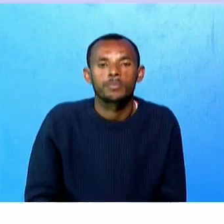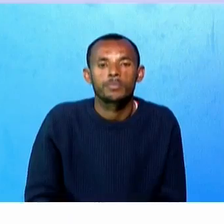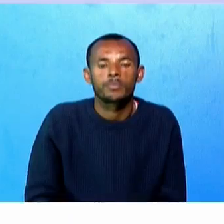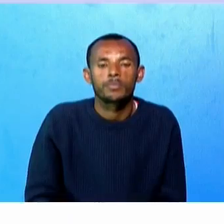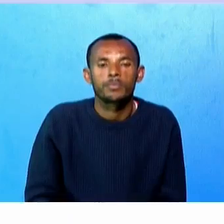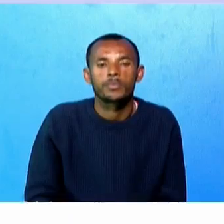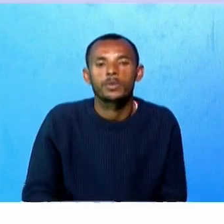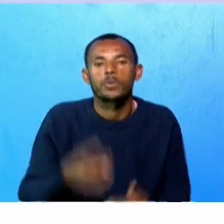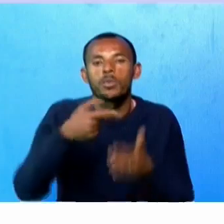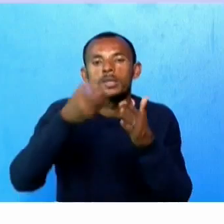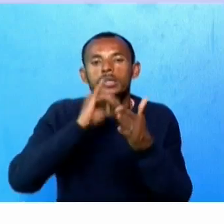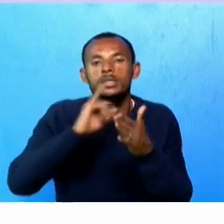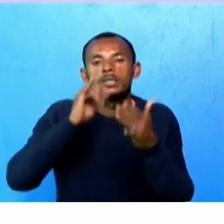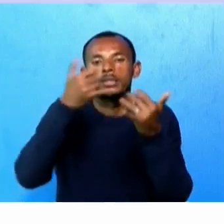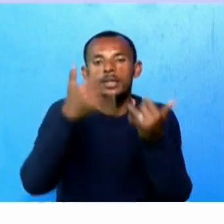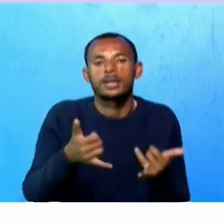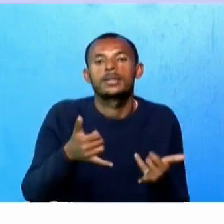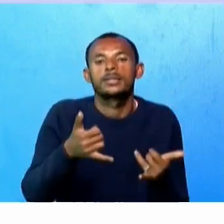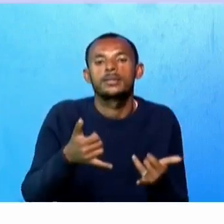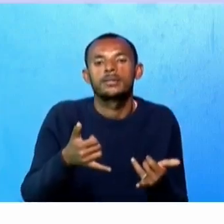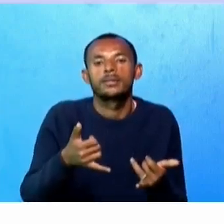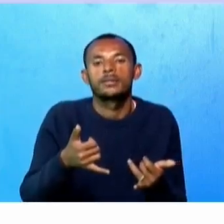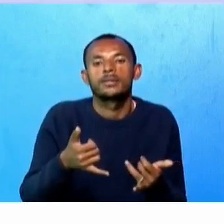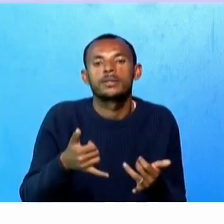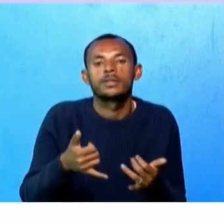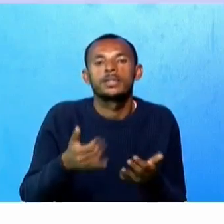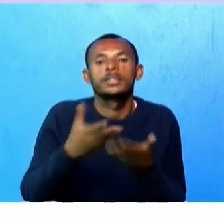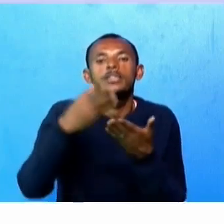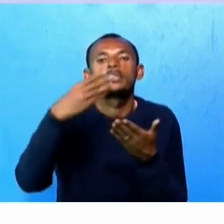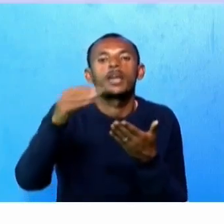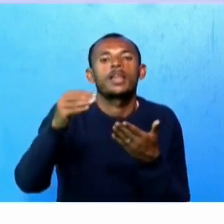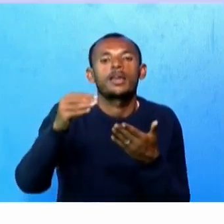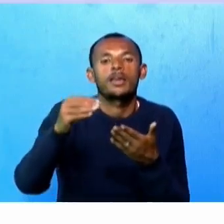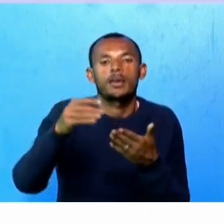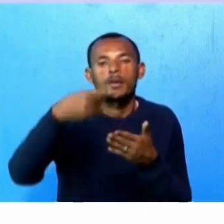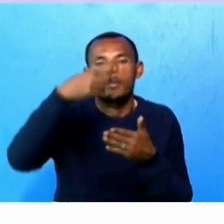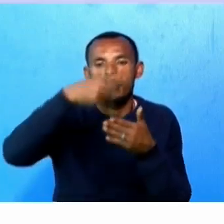What is the current selling price of